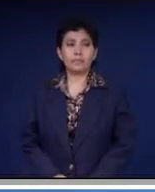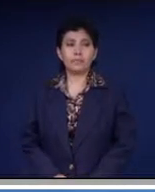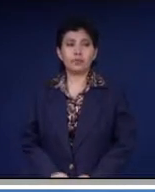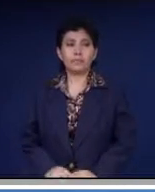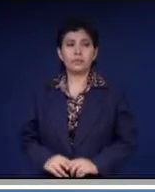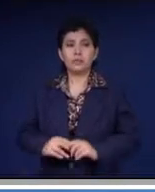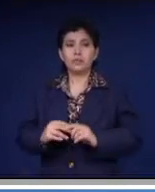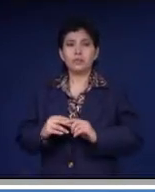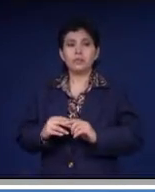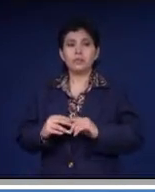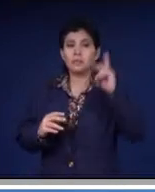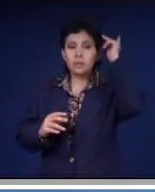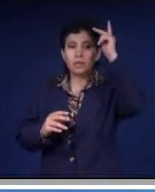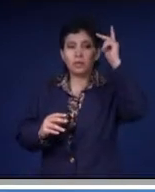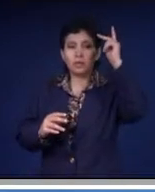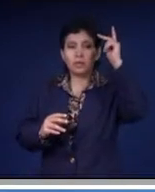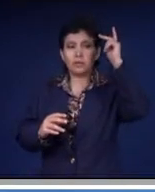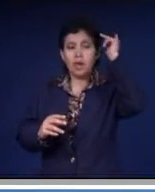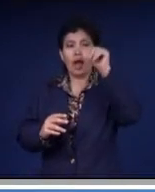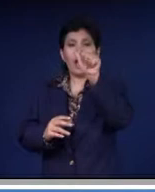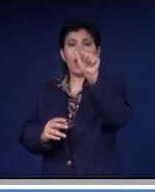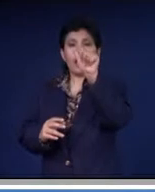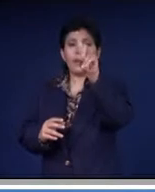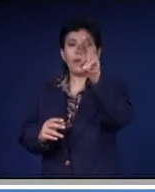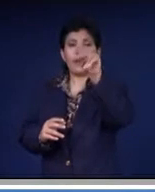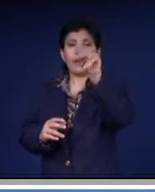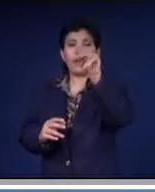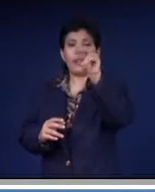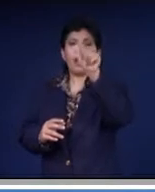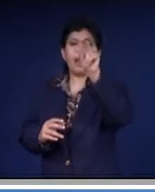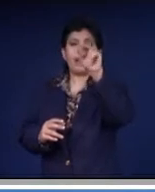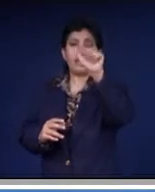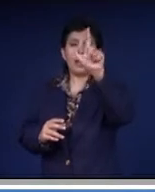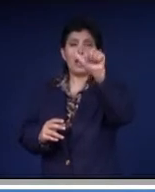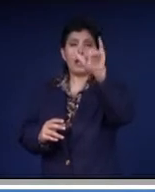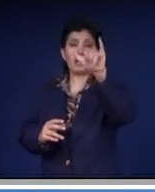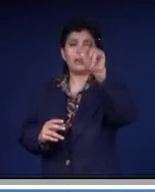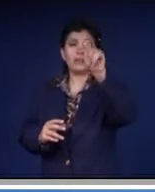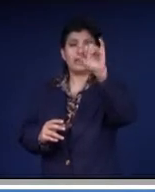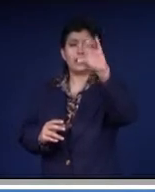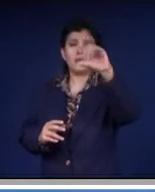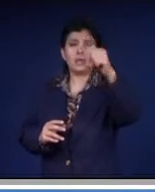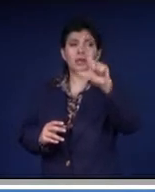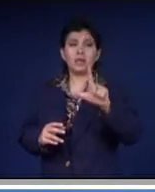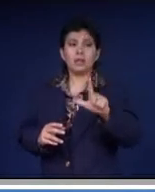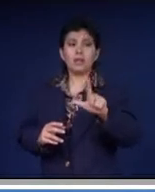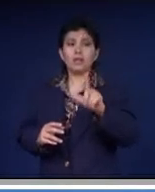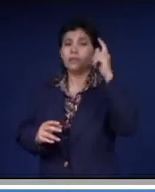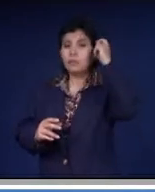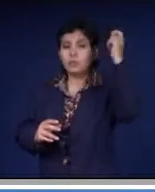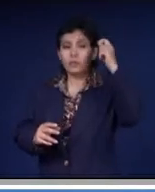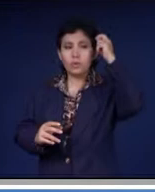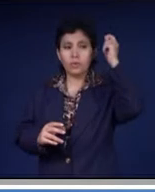Now, Psychoanalytical Theory, which is published or originated